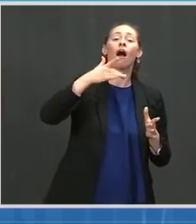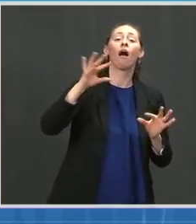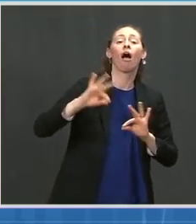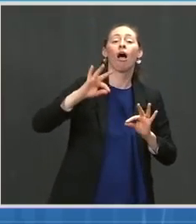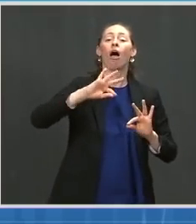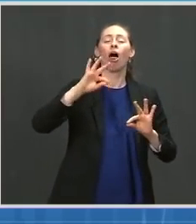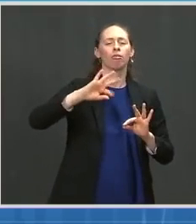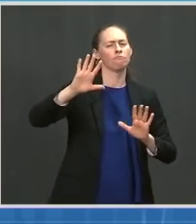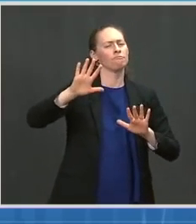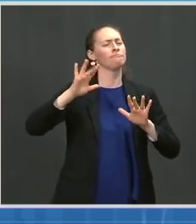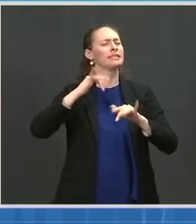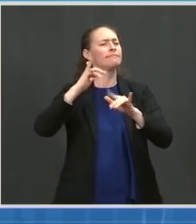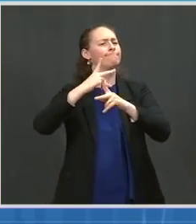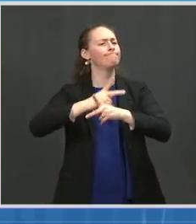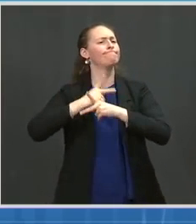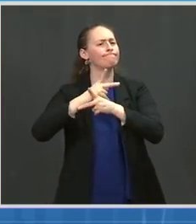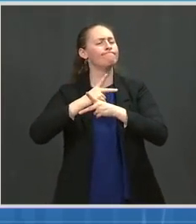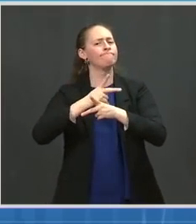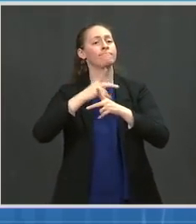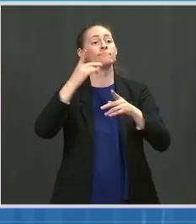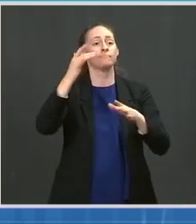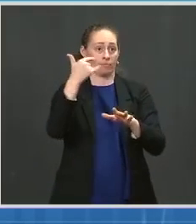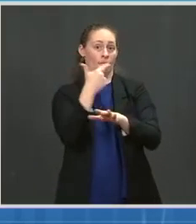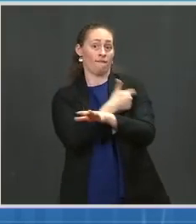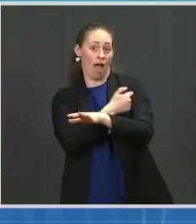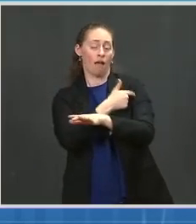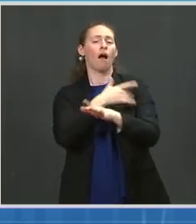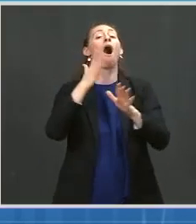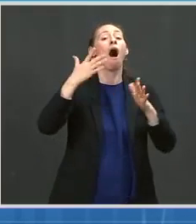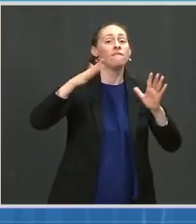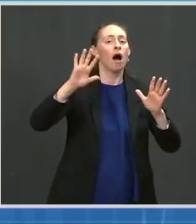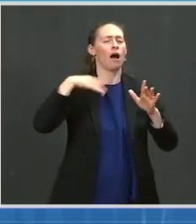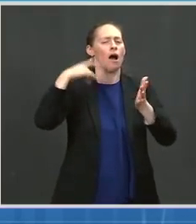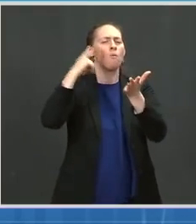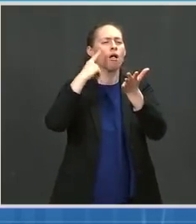country. Why don't we have time for one more question?